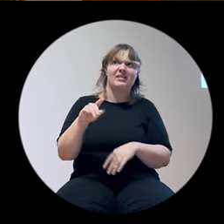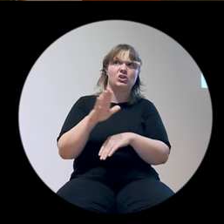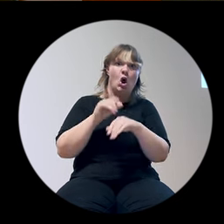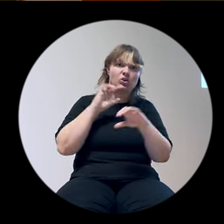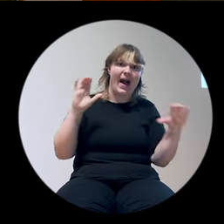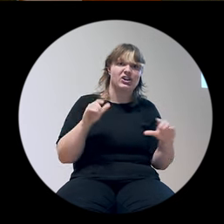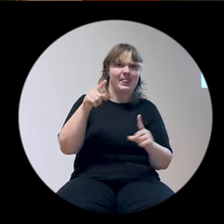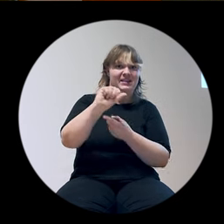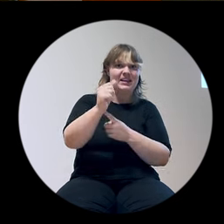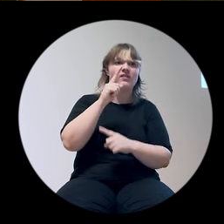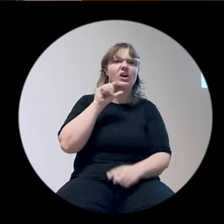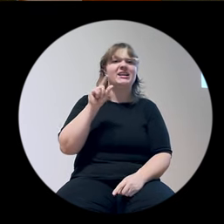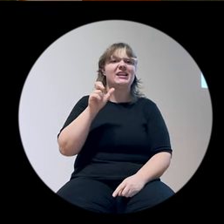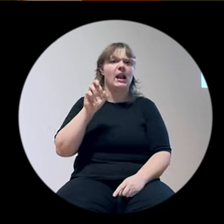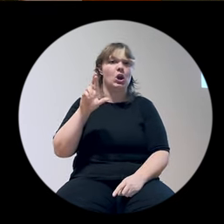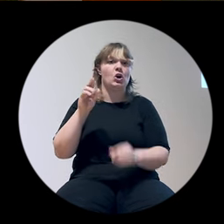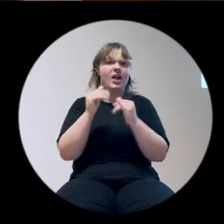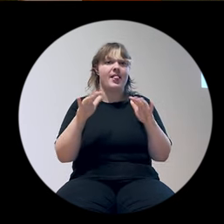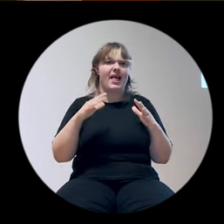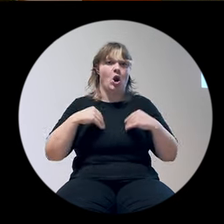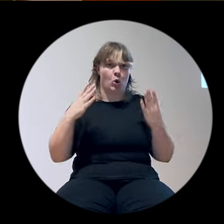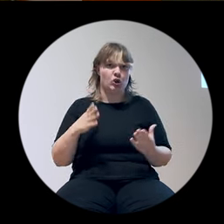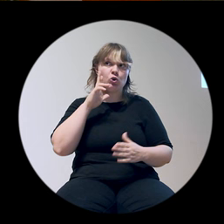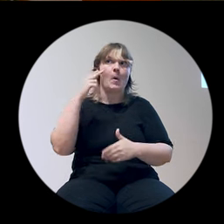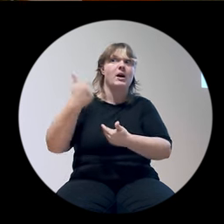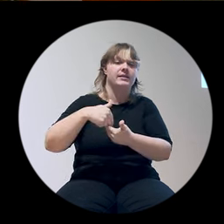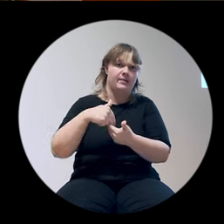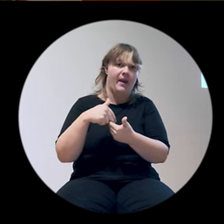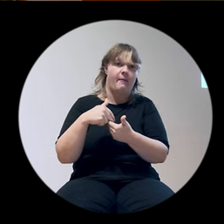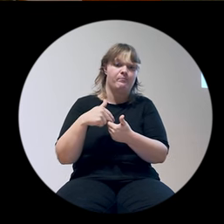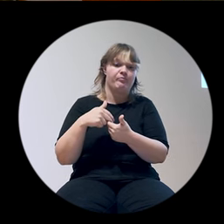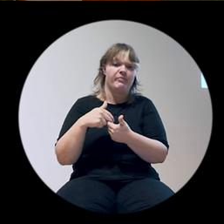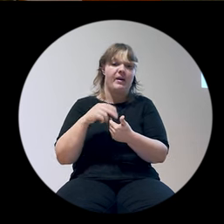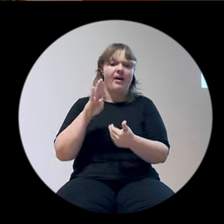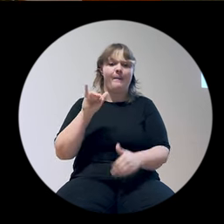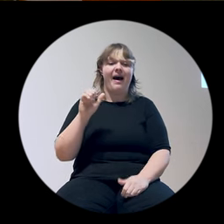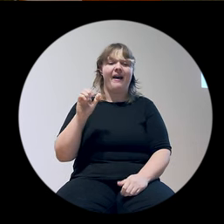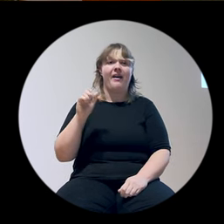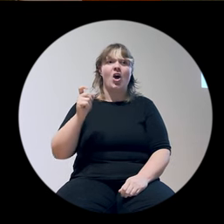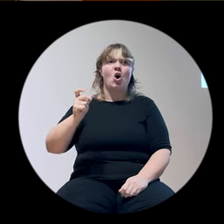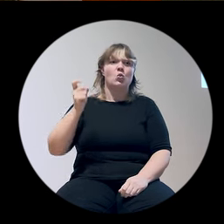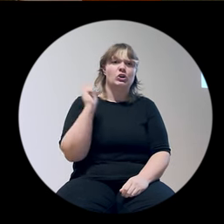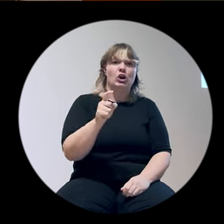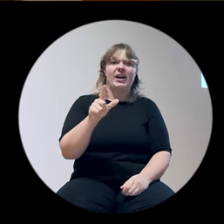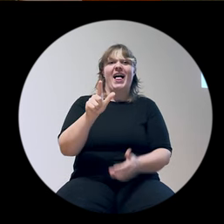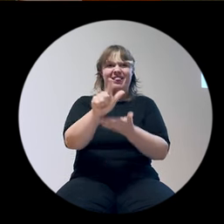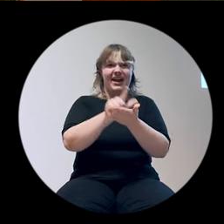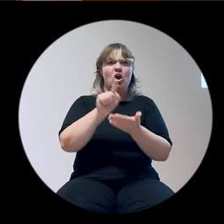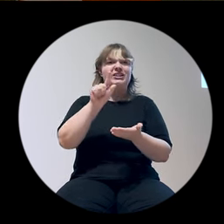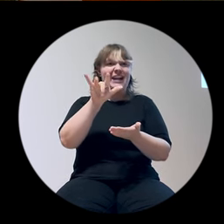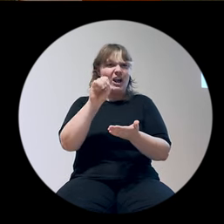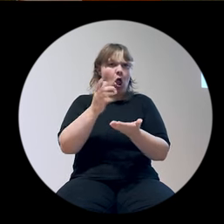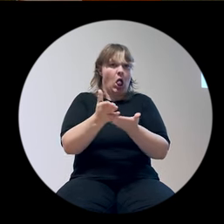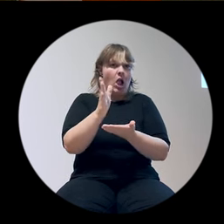in this case was for settler landowners to participate by returning legal title of land back to